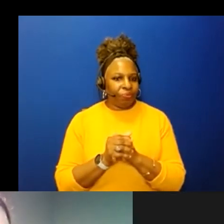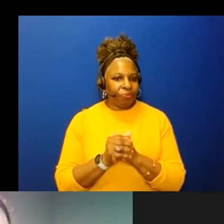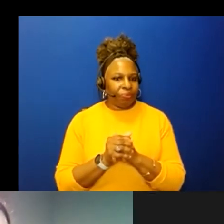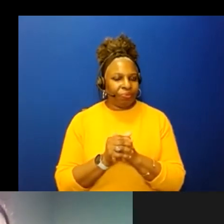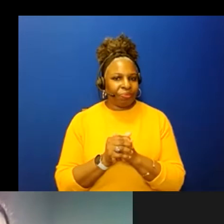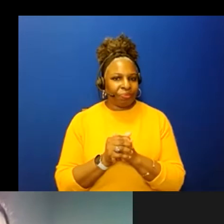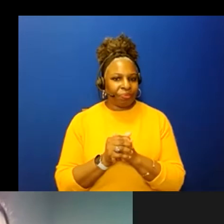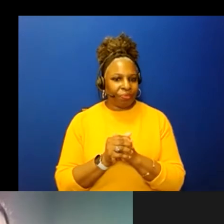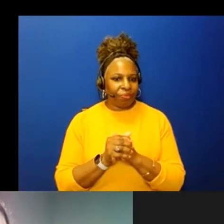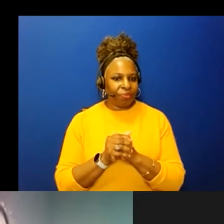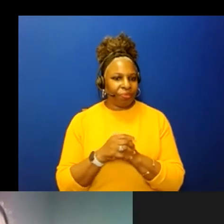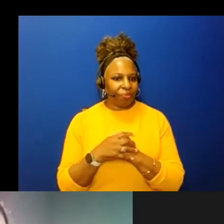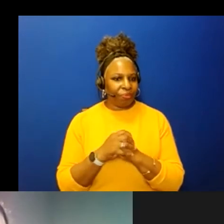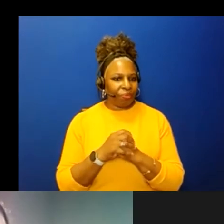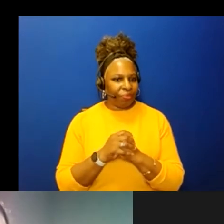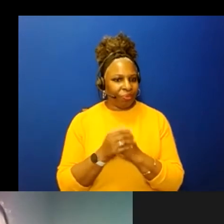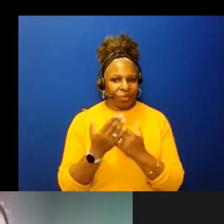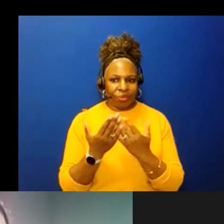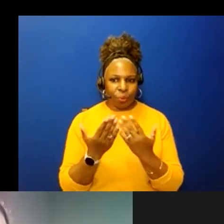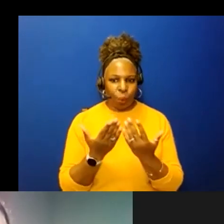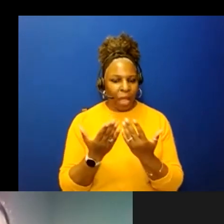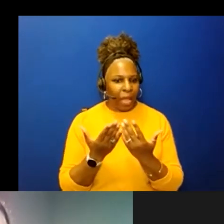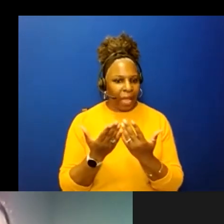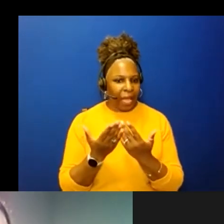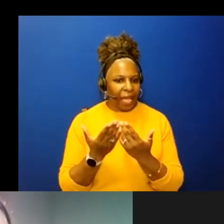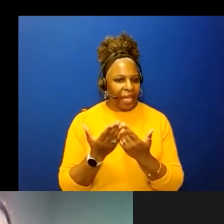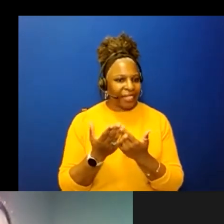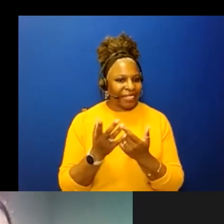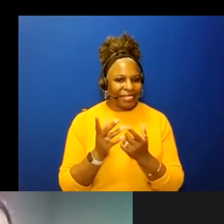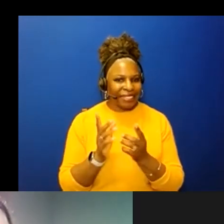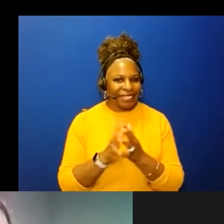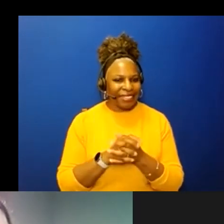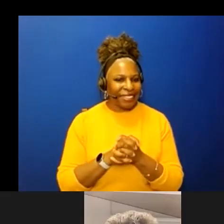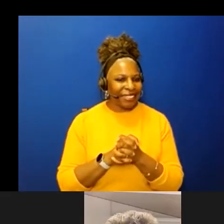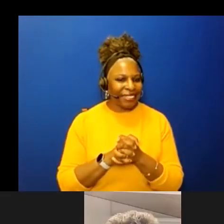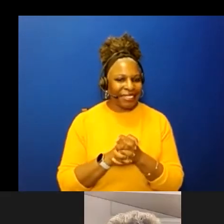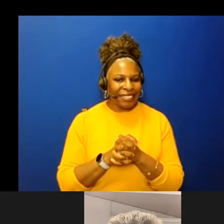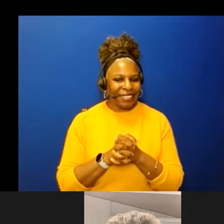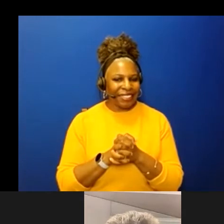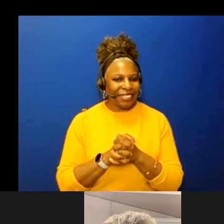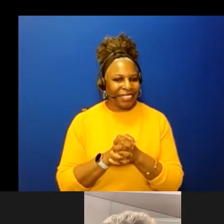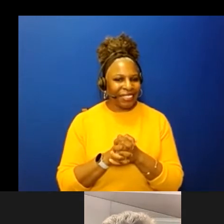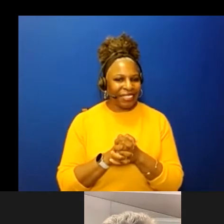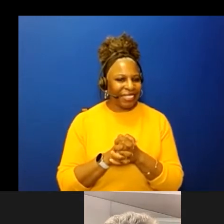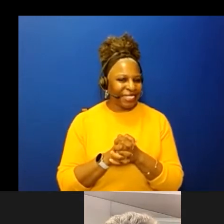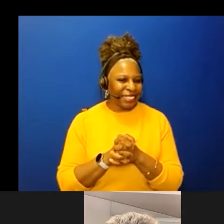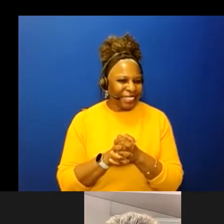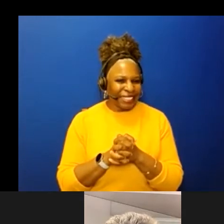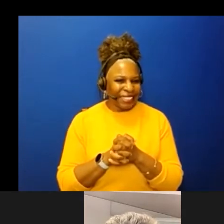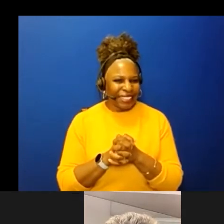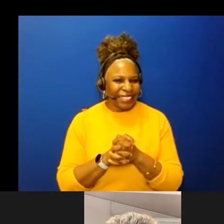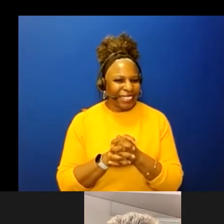So Claire, let me bring you on. Sorry. I'm now doing the spotlight as well, so I